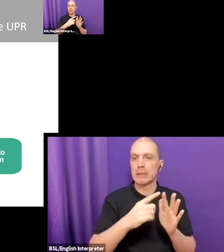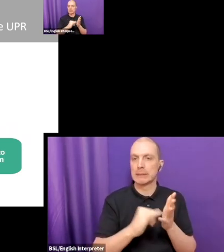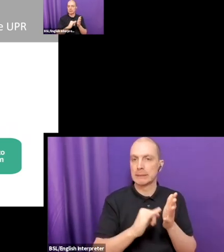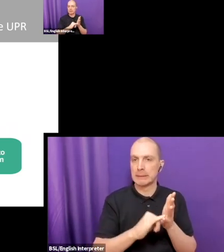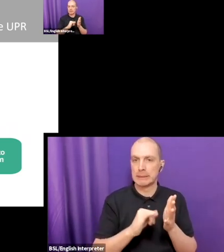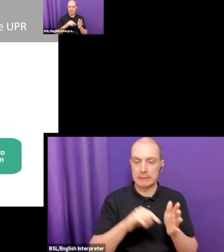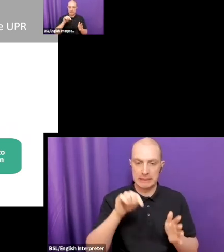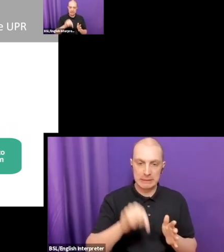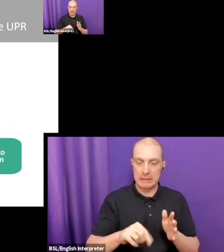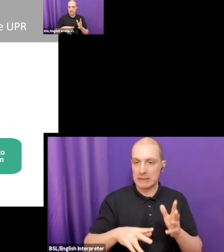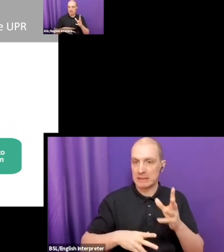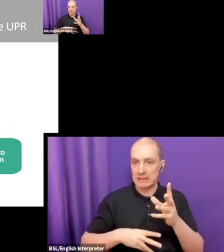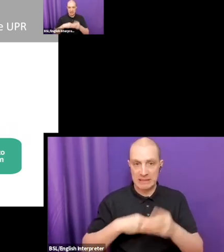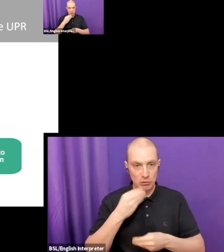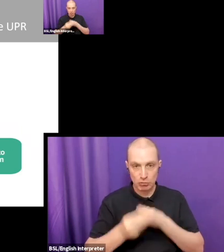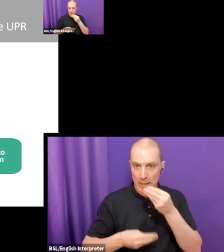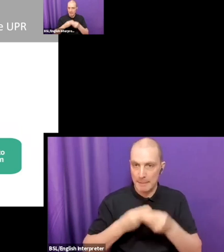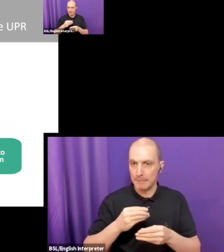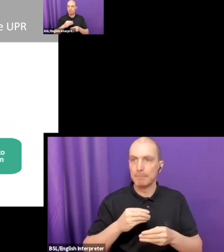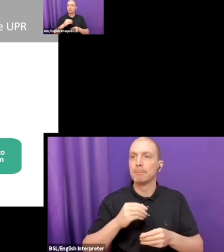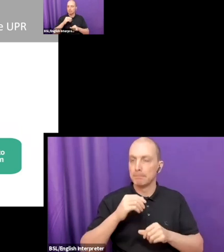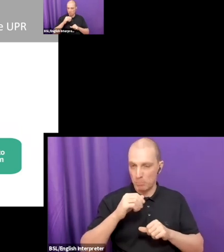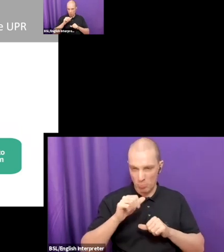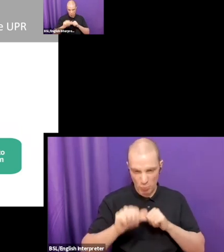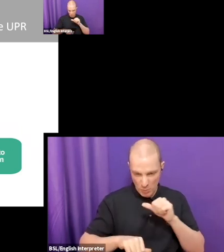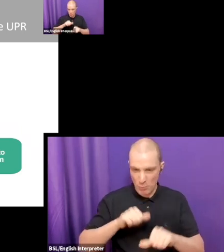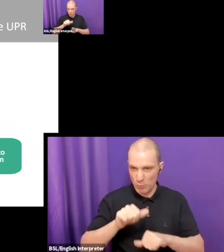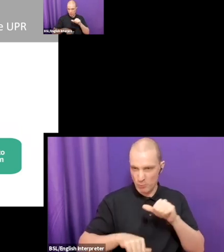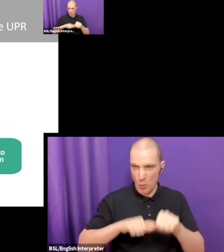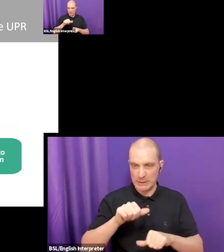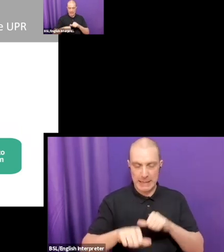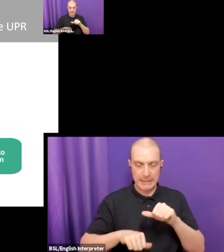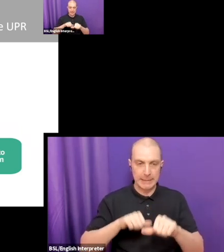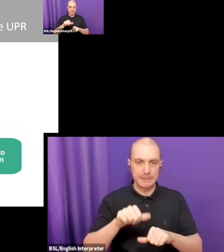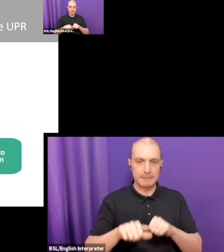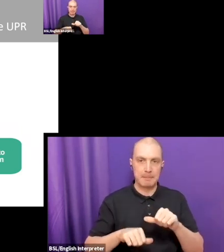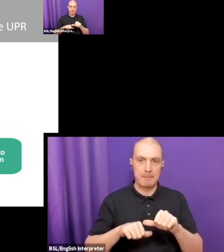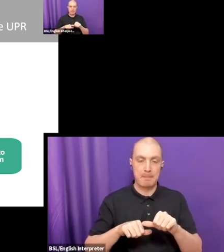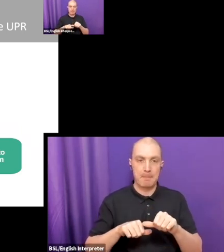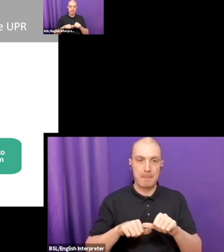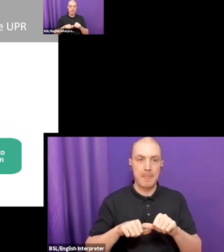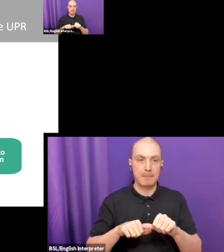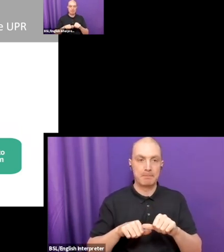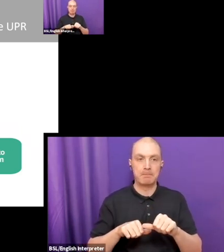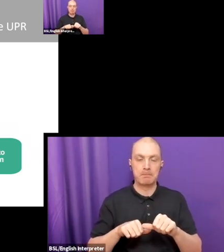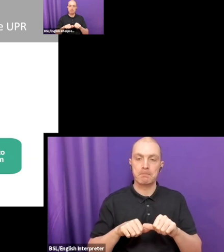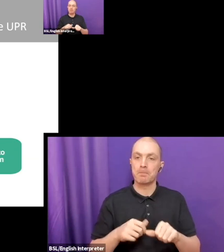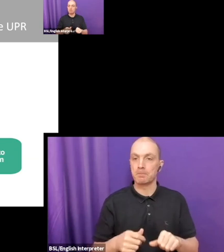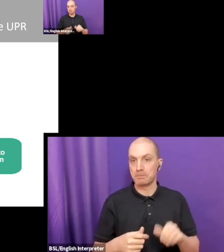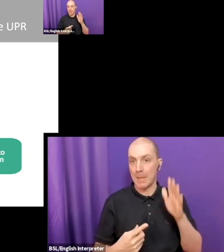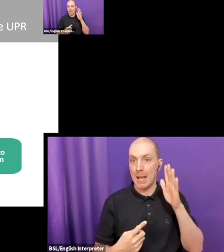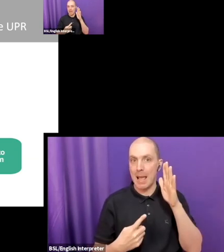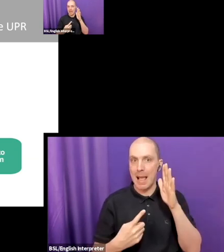describes clearly this mechanism. Because it's true that one of the key moments of